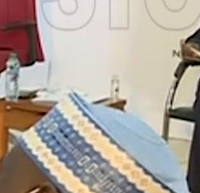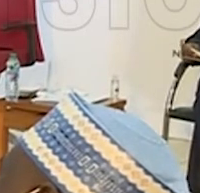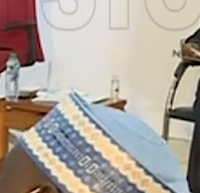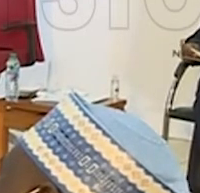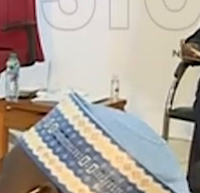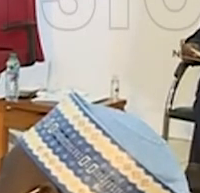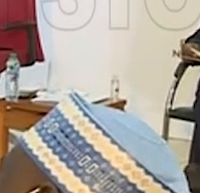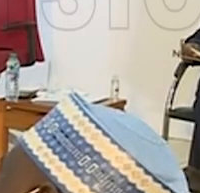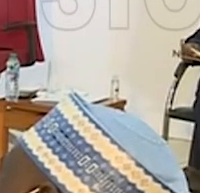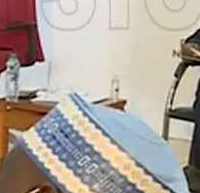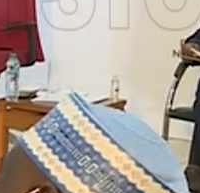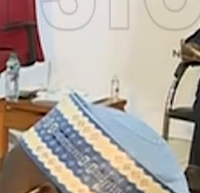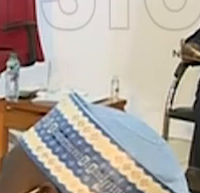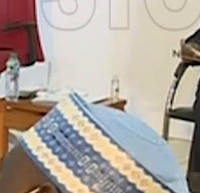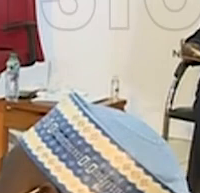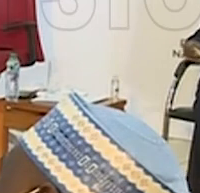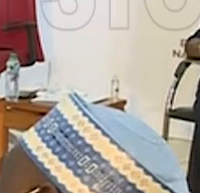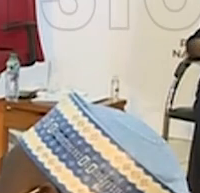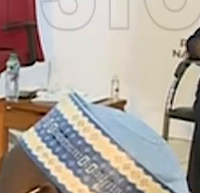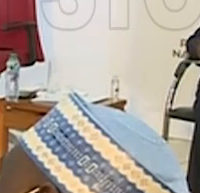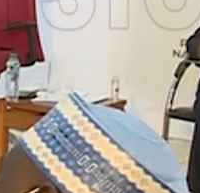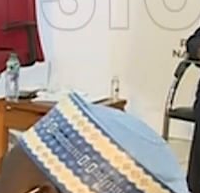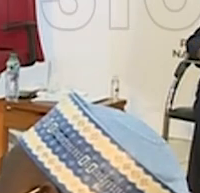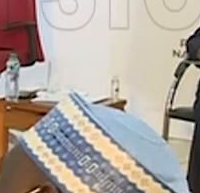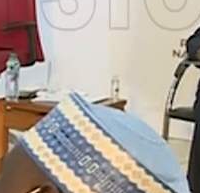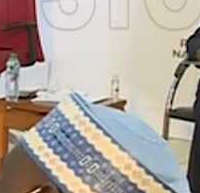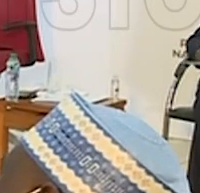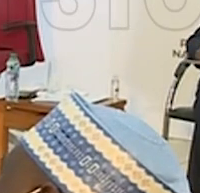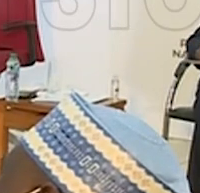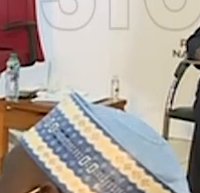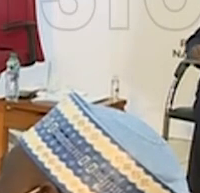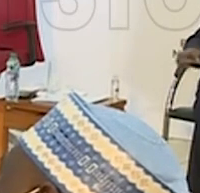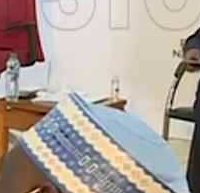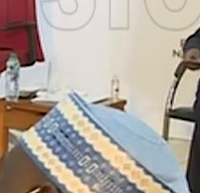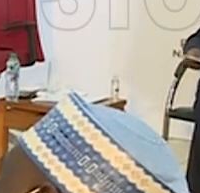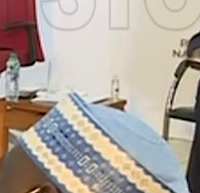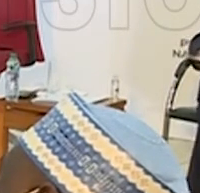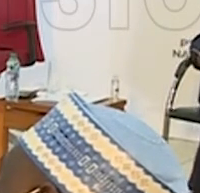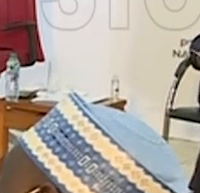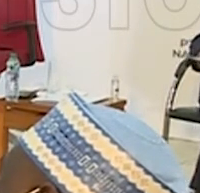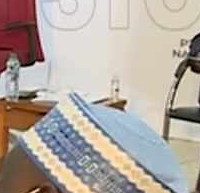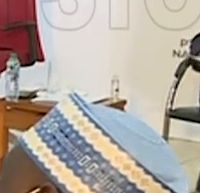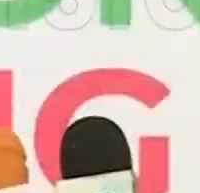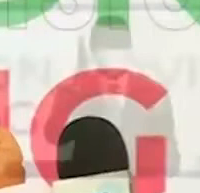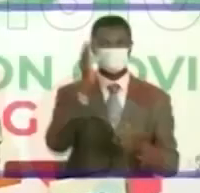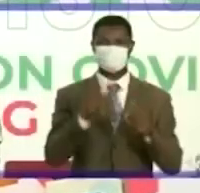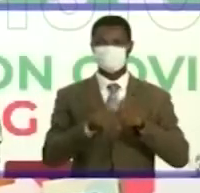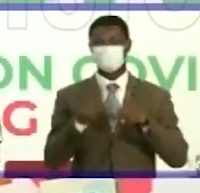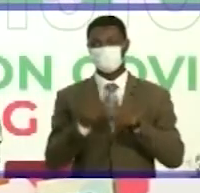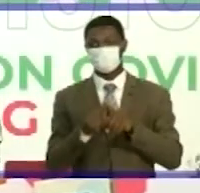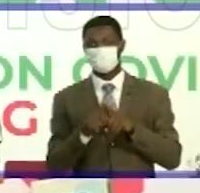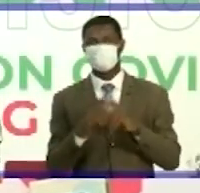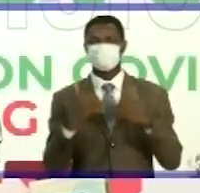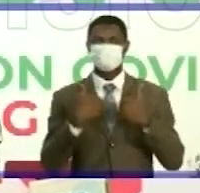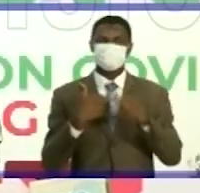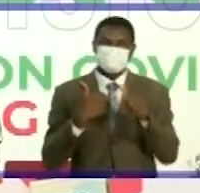dropped. I'm glad that they had this meeting this afternoon. I'm going to also have one tonight